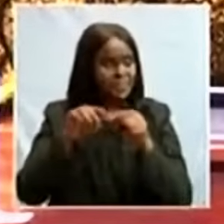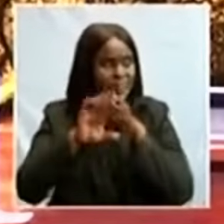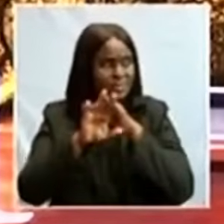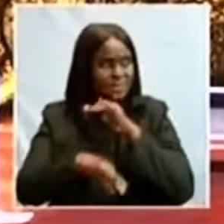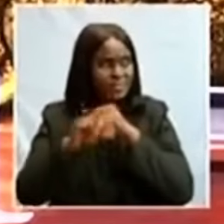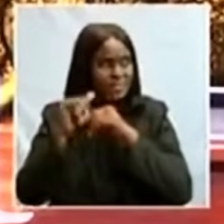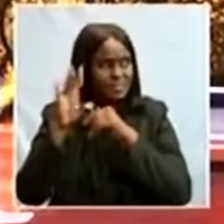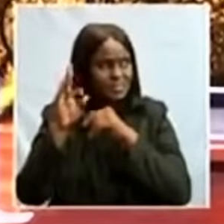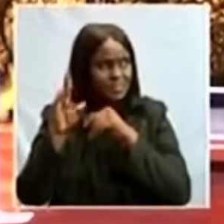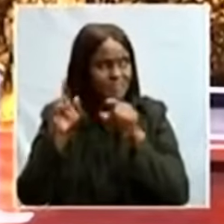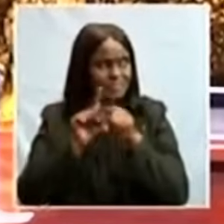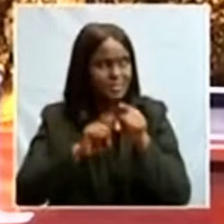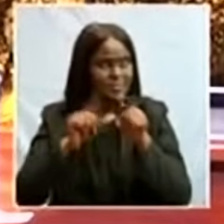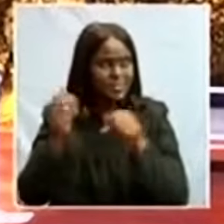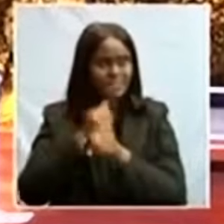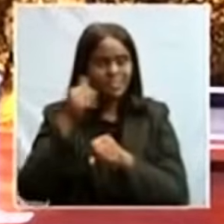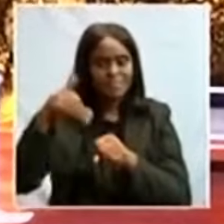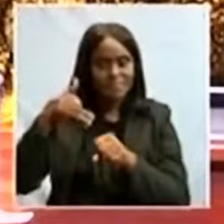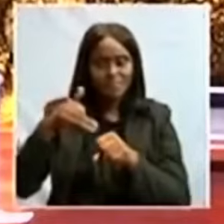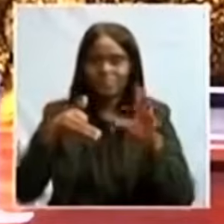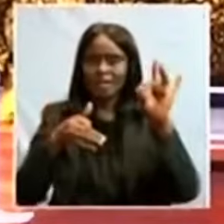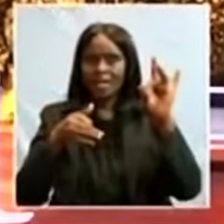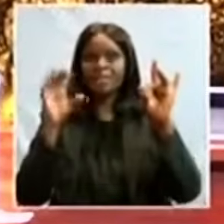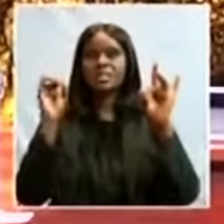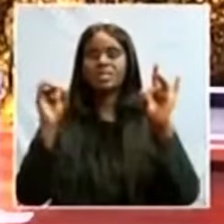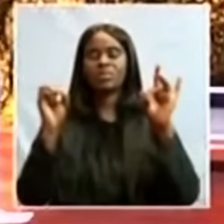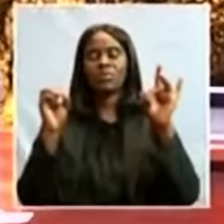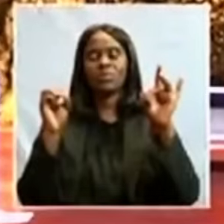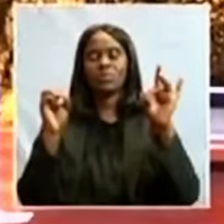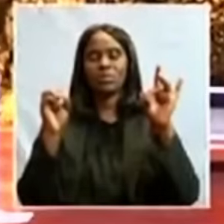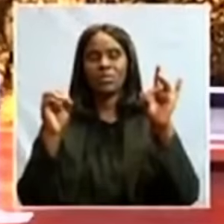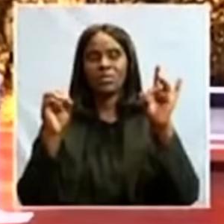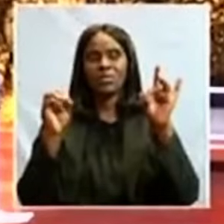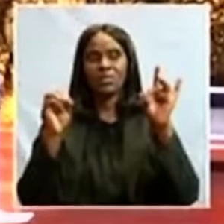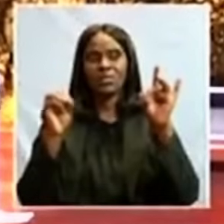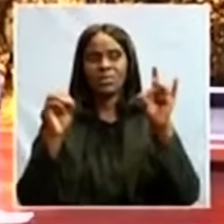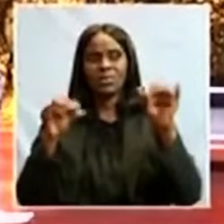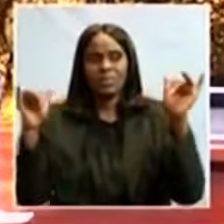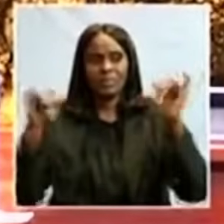under-17 won Namibia by 8-0.